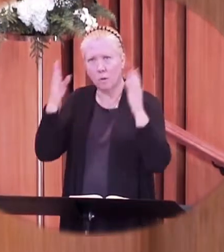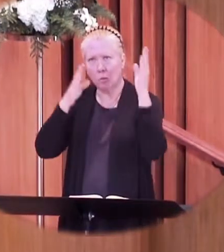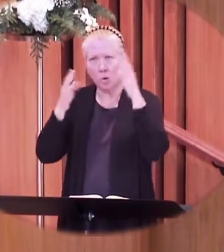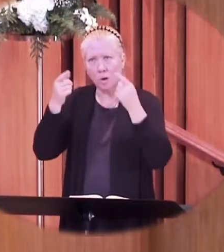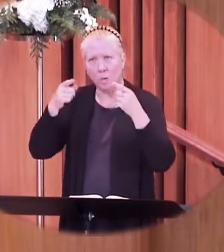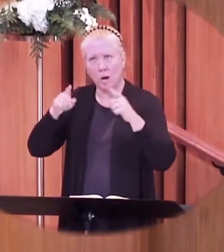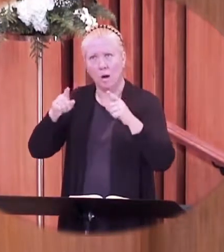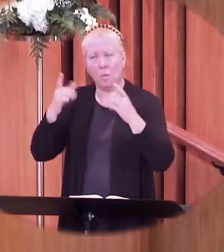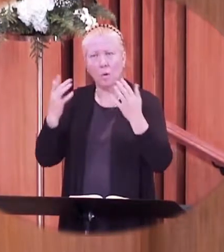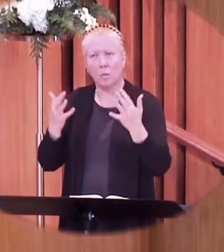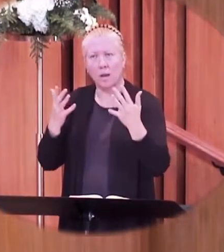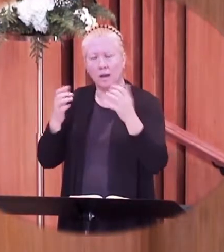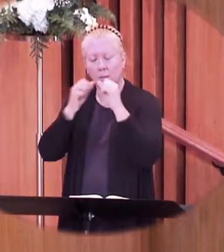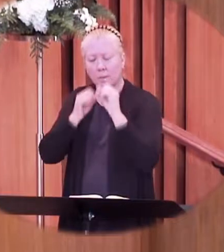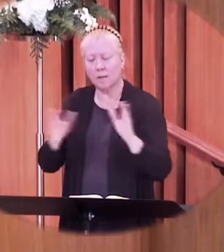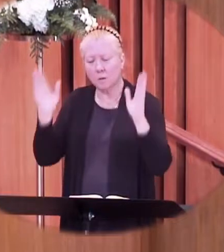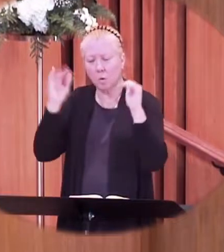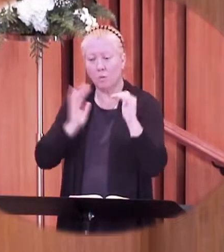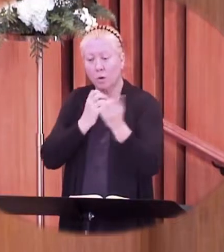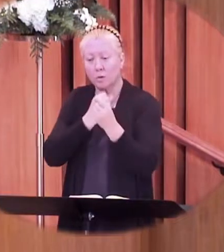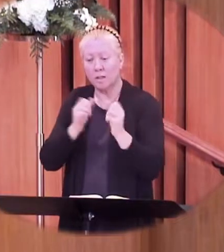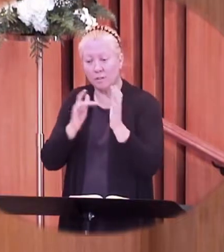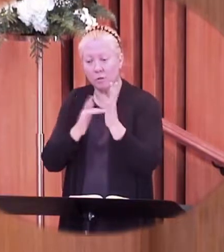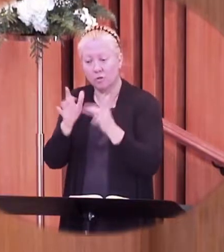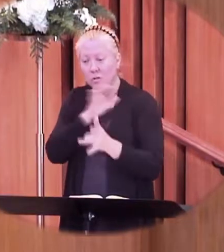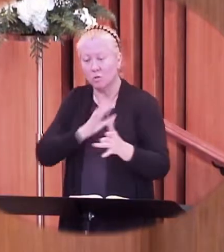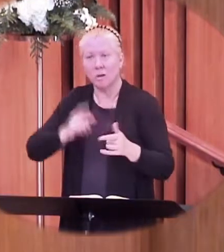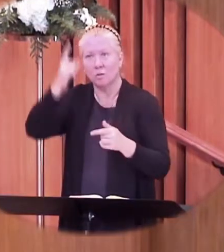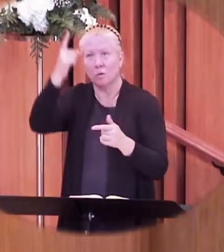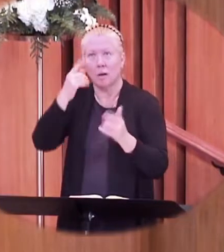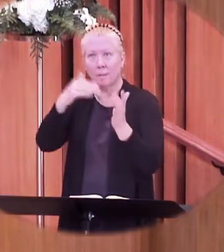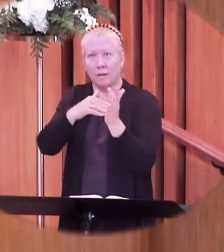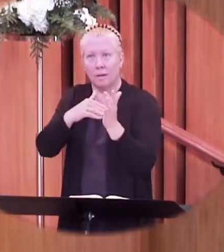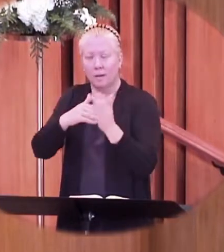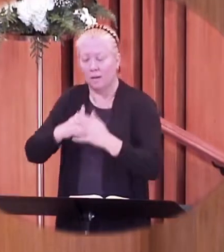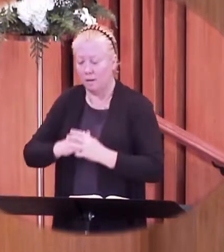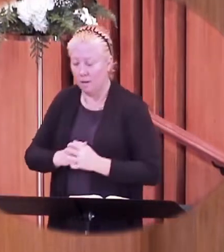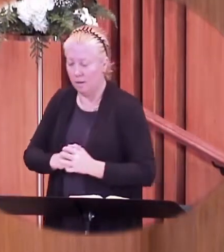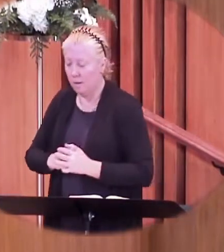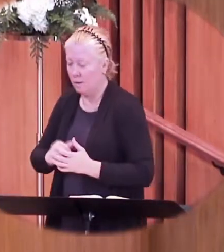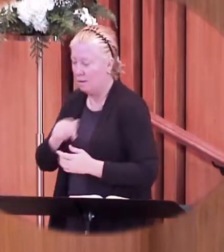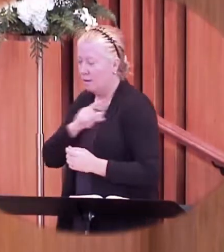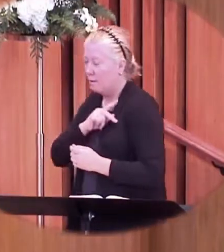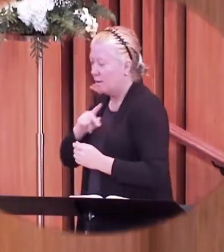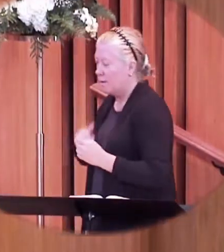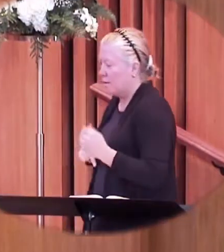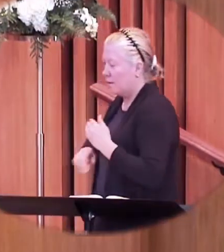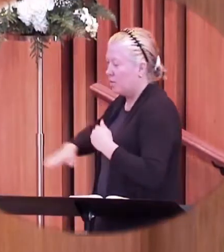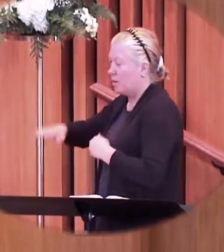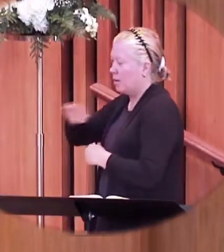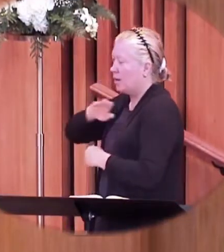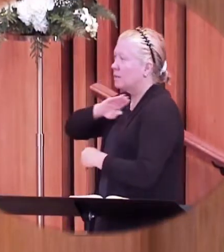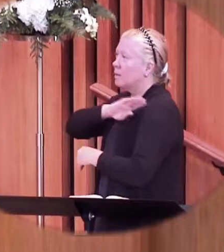await the blessed hope and the coming of our Savior, Jesus Christ. For the kingdom,